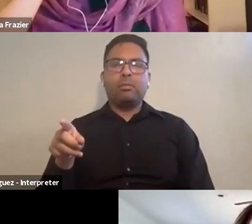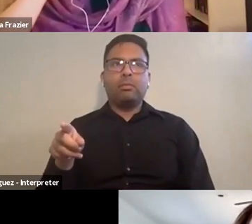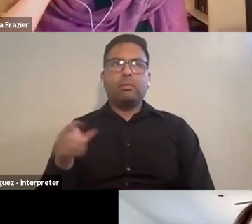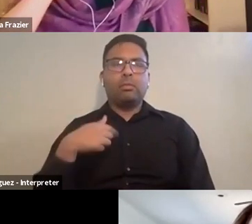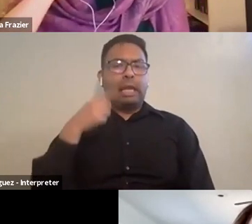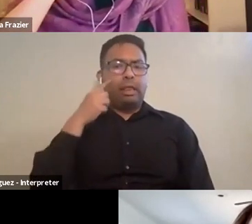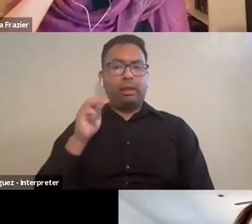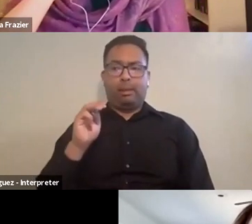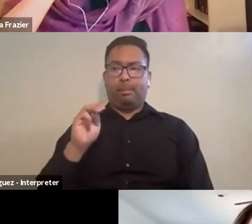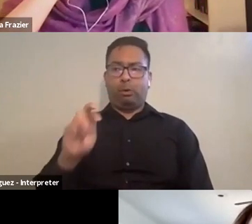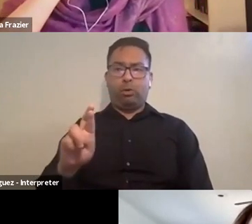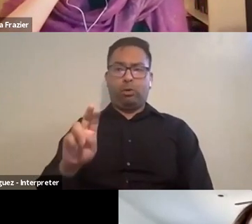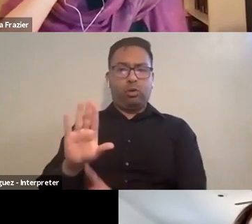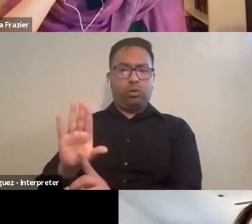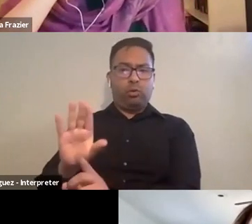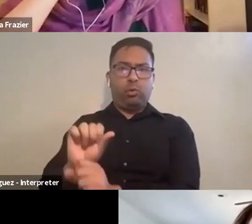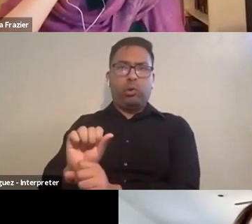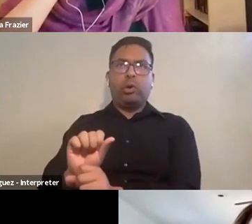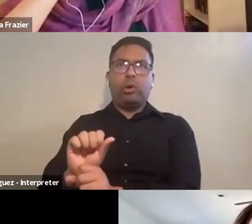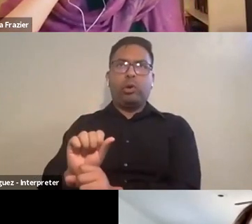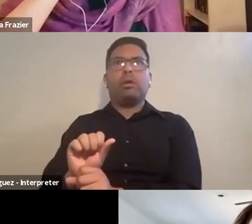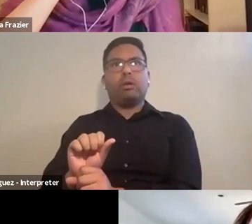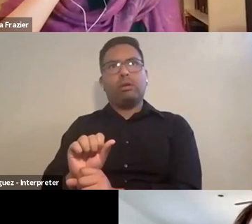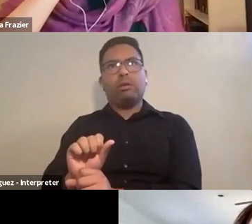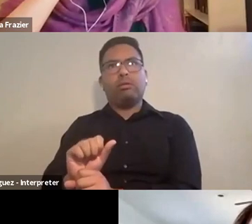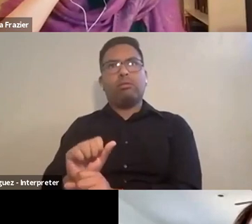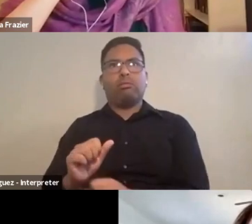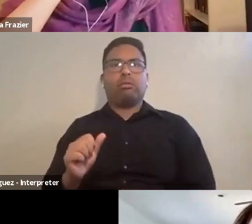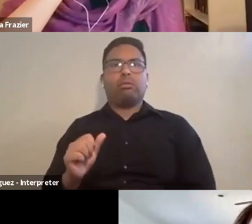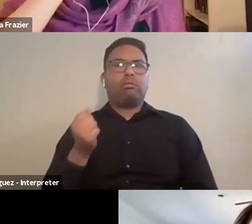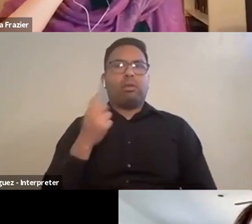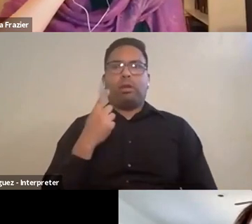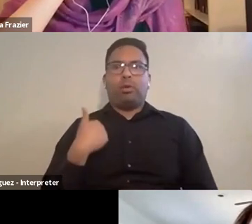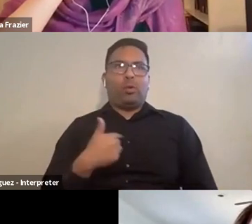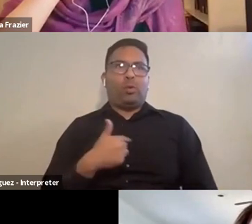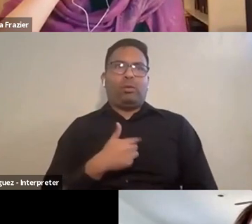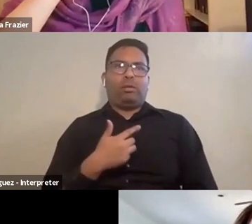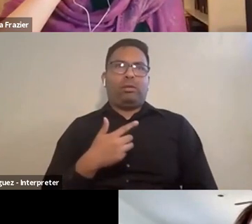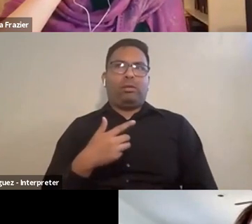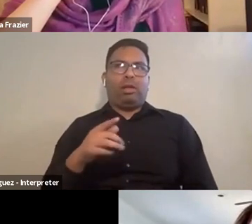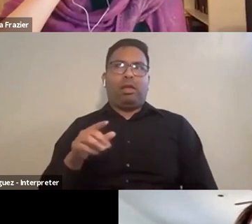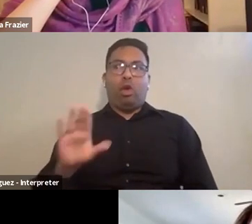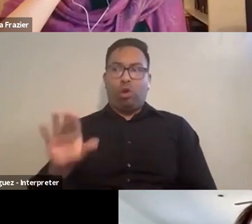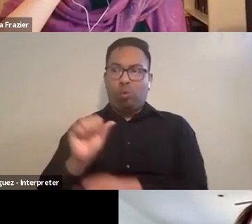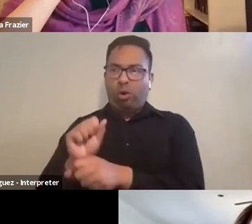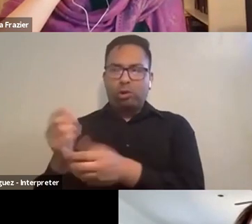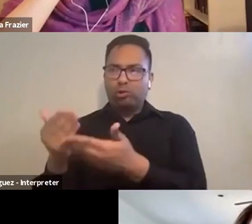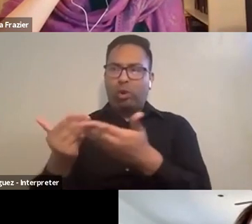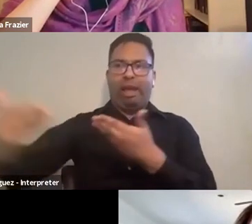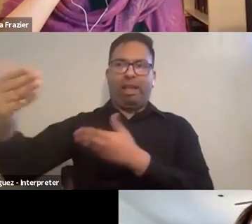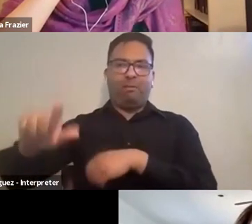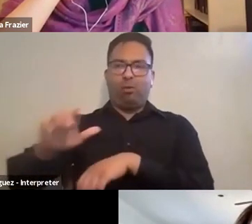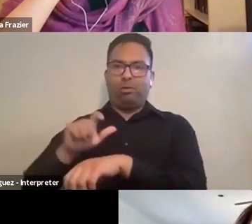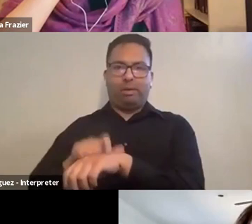Margaret's works were ahead of her time. I think that Margaret was really an